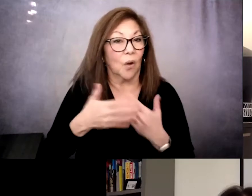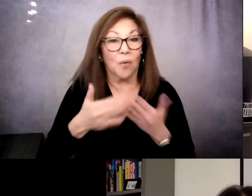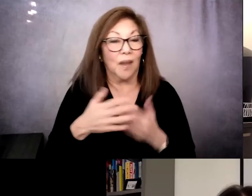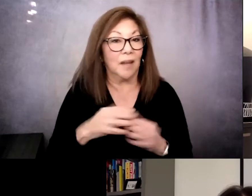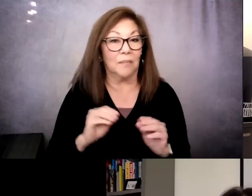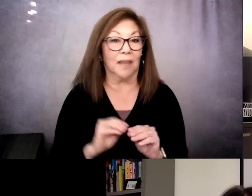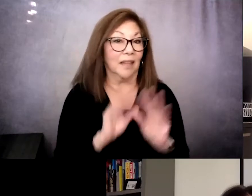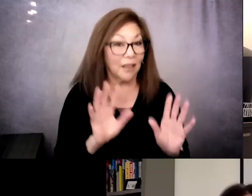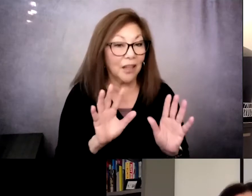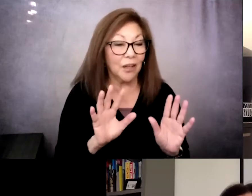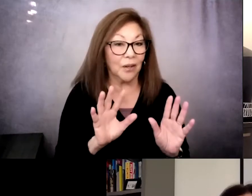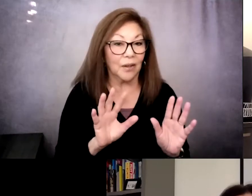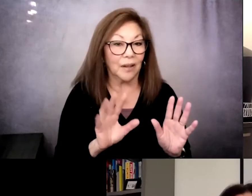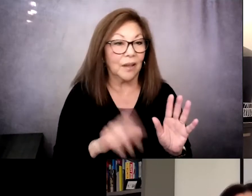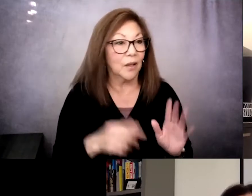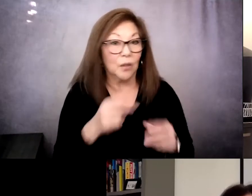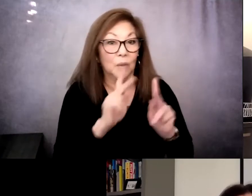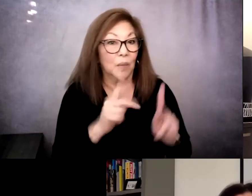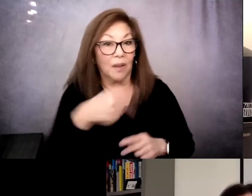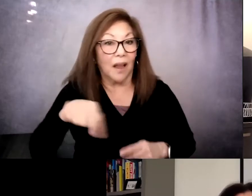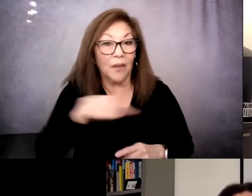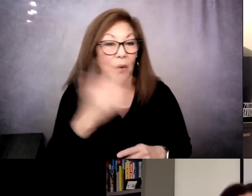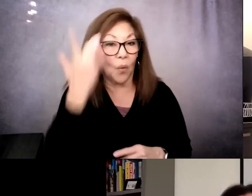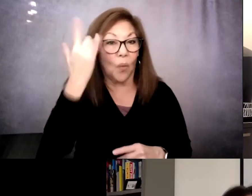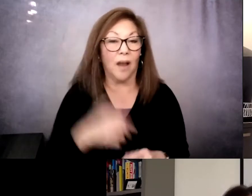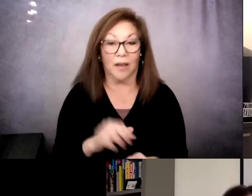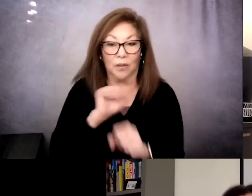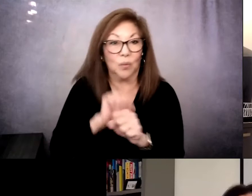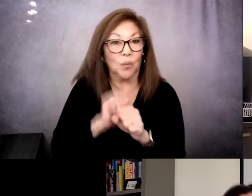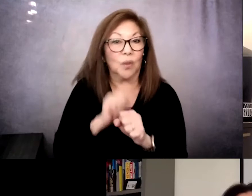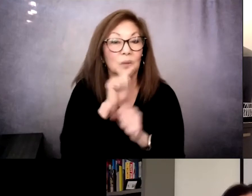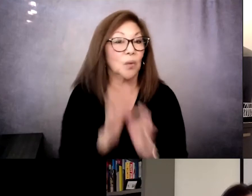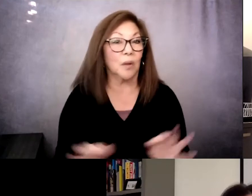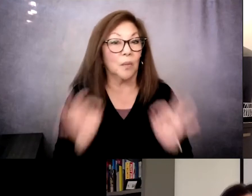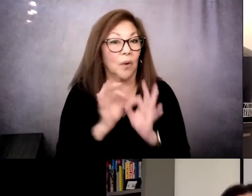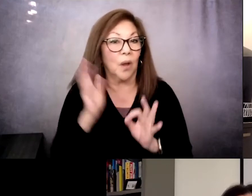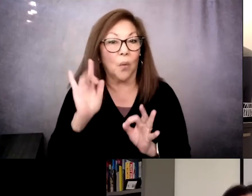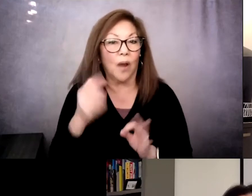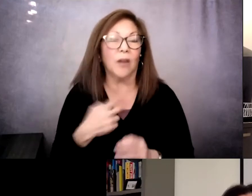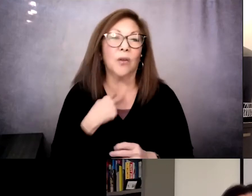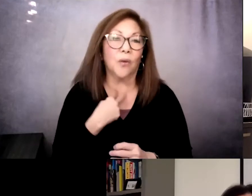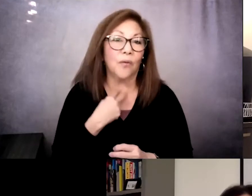clear to folks out there why this work is so vital and why your voice is